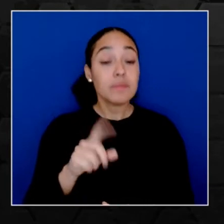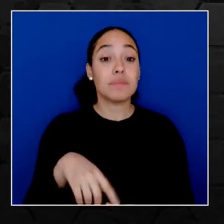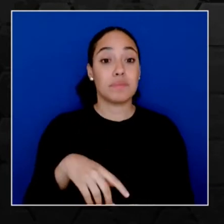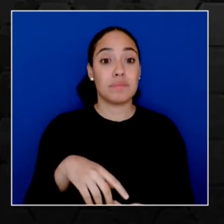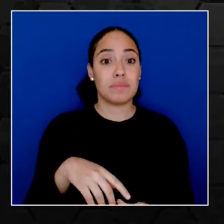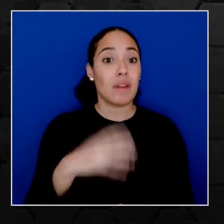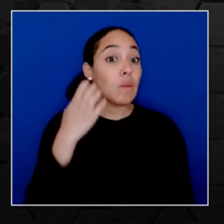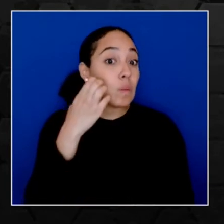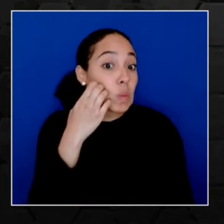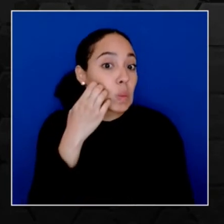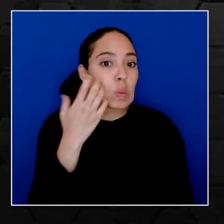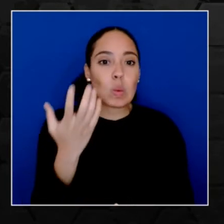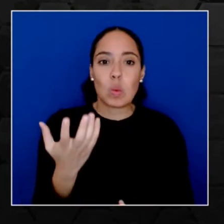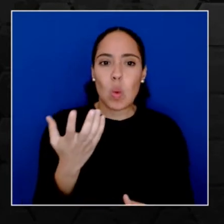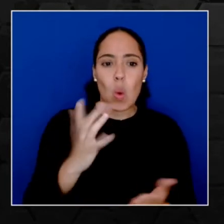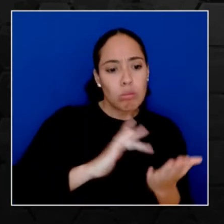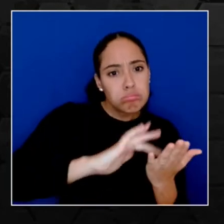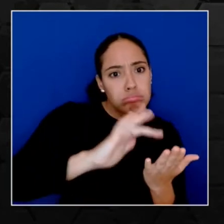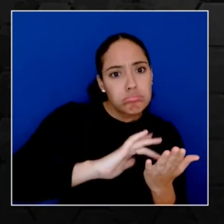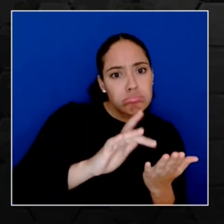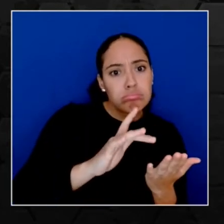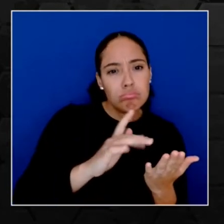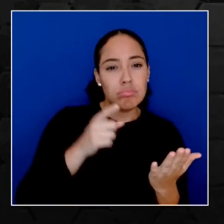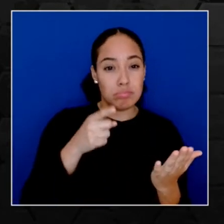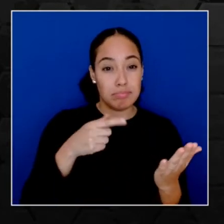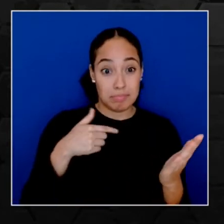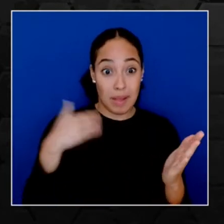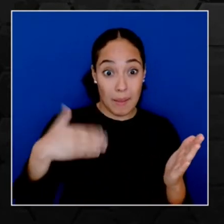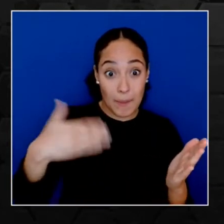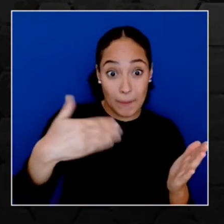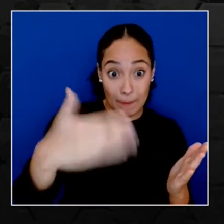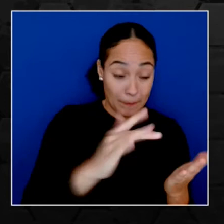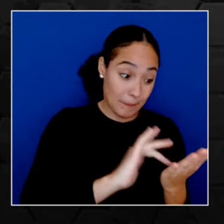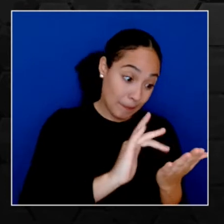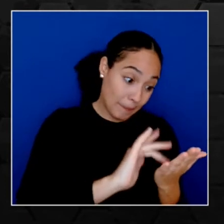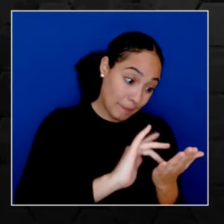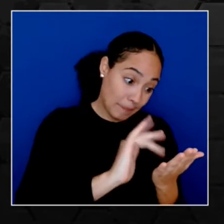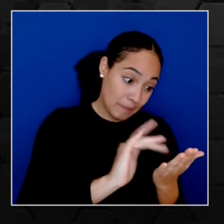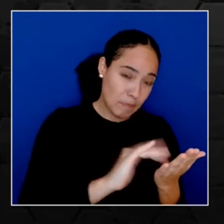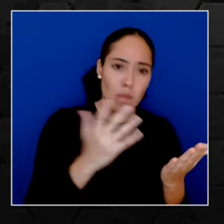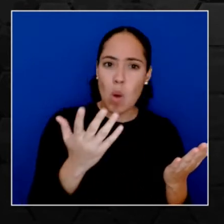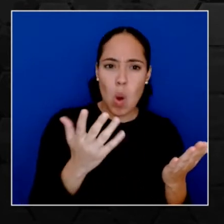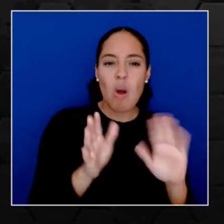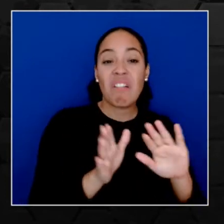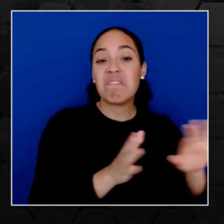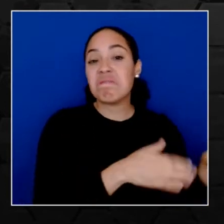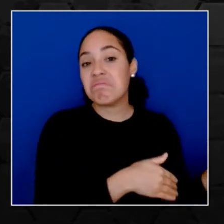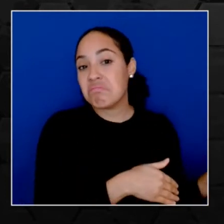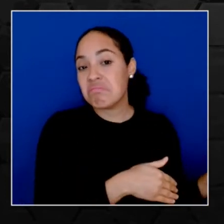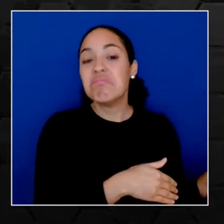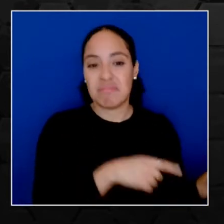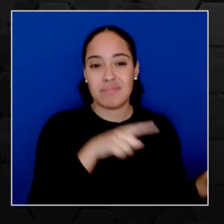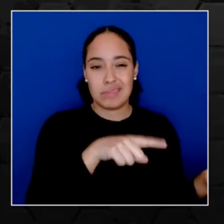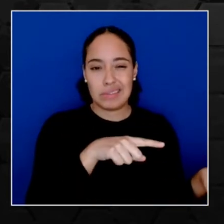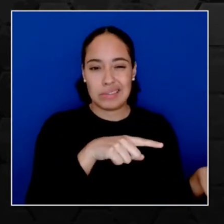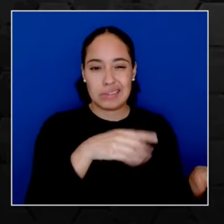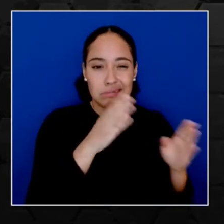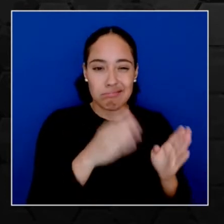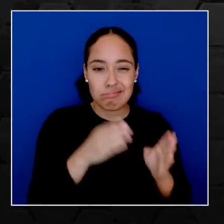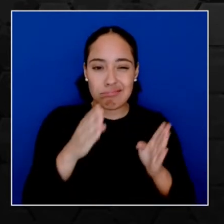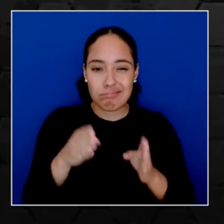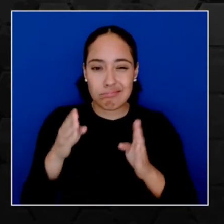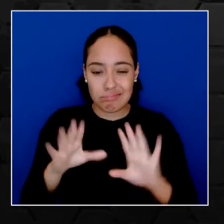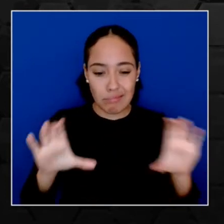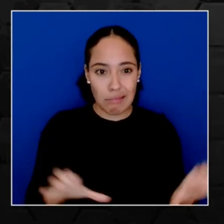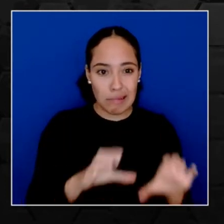money. Let's take a normal month. Let's take a scenario, all right? Let's take a normal month wherein an individual has